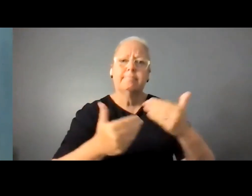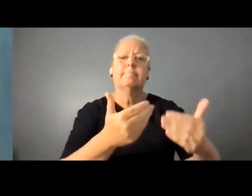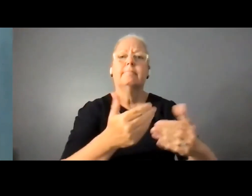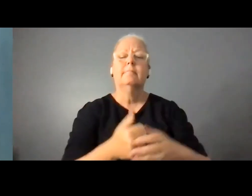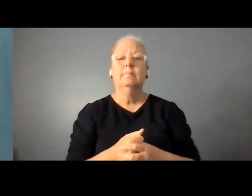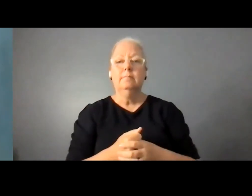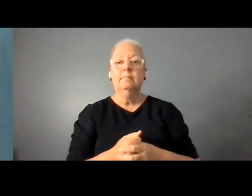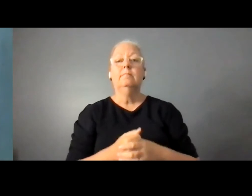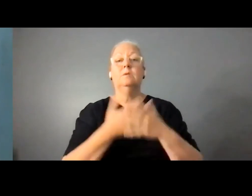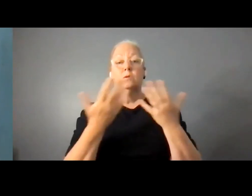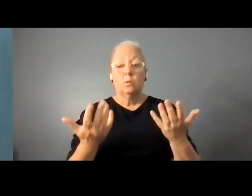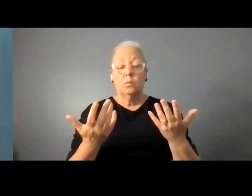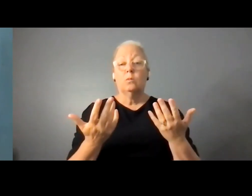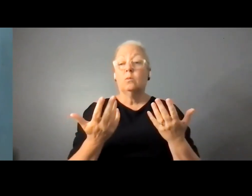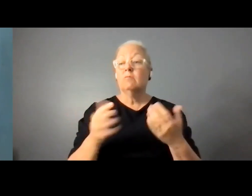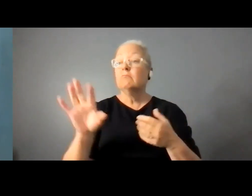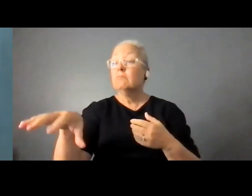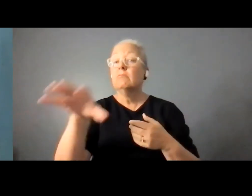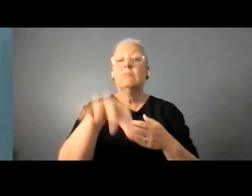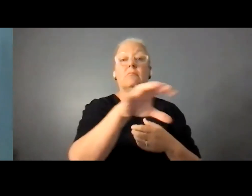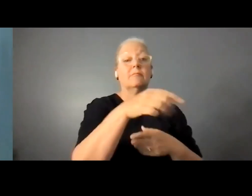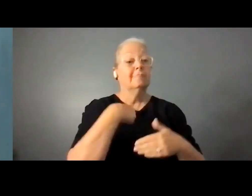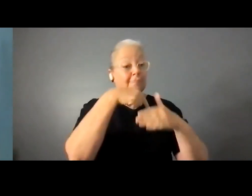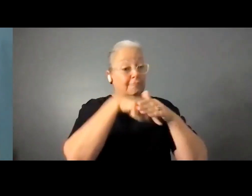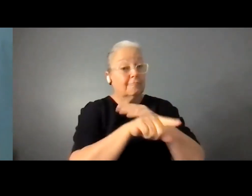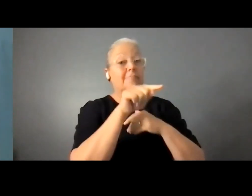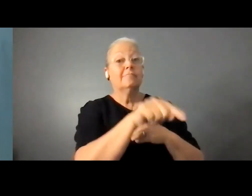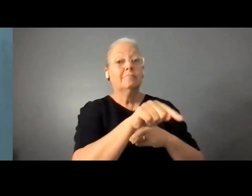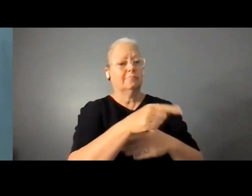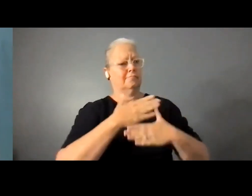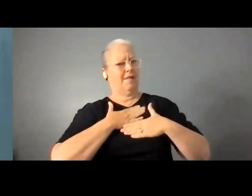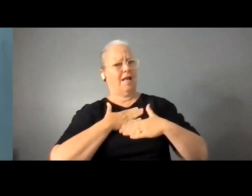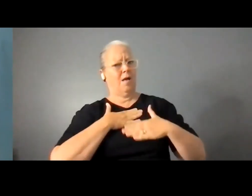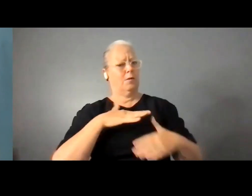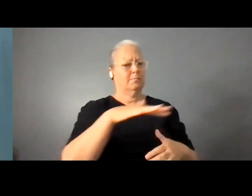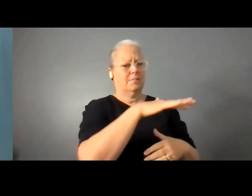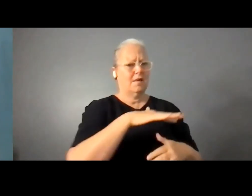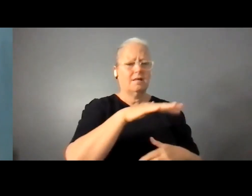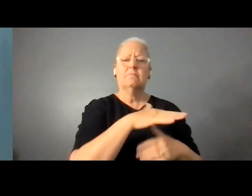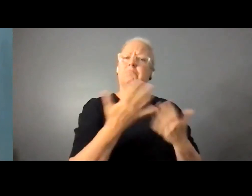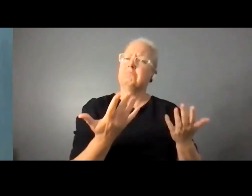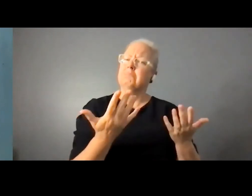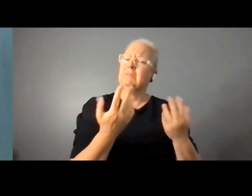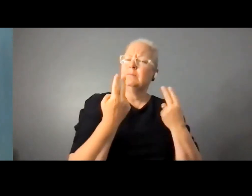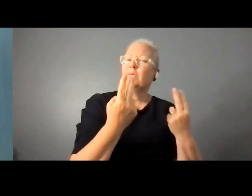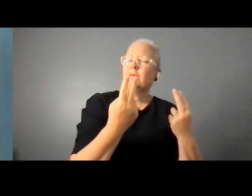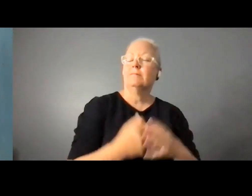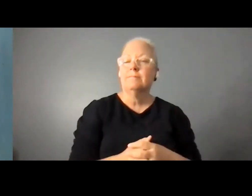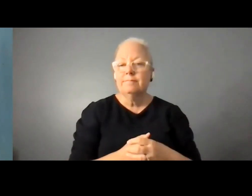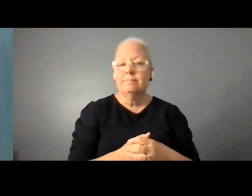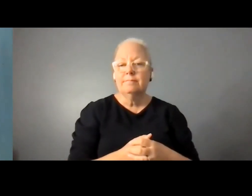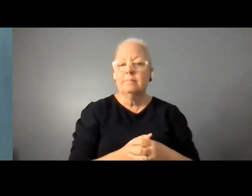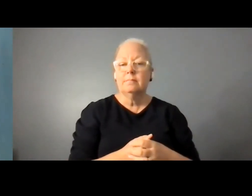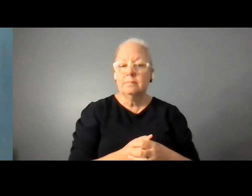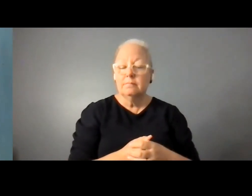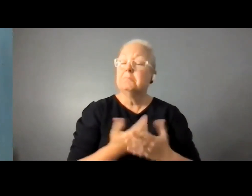that should be ours. Many thanks, Gabriel. What can we, Nefertiti, what